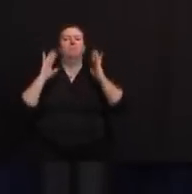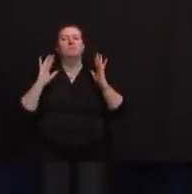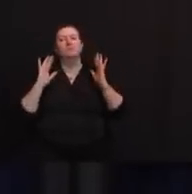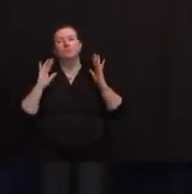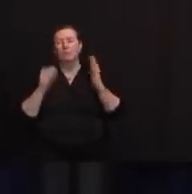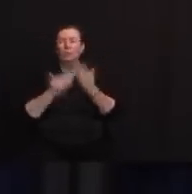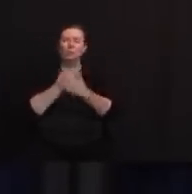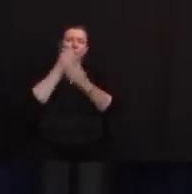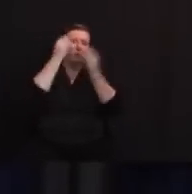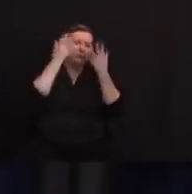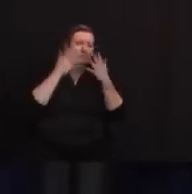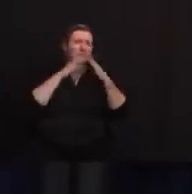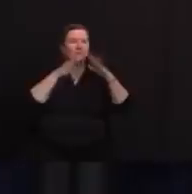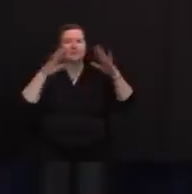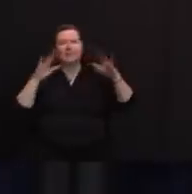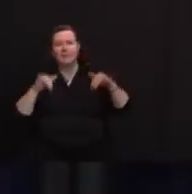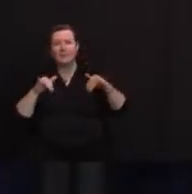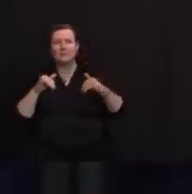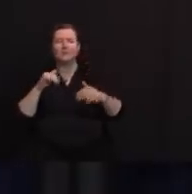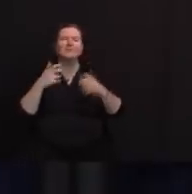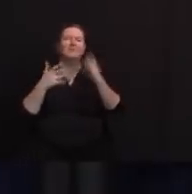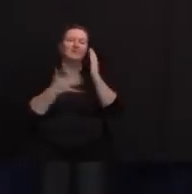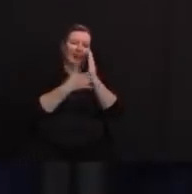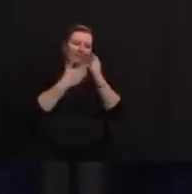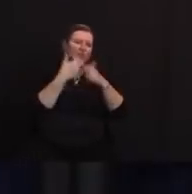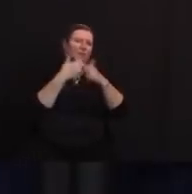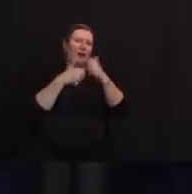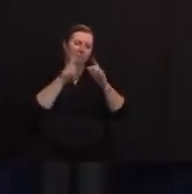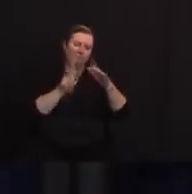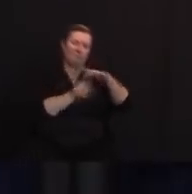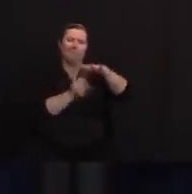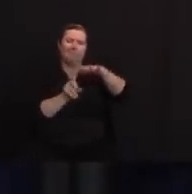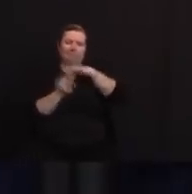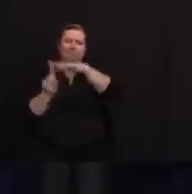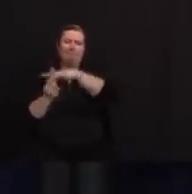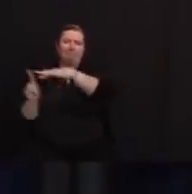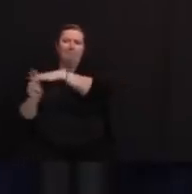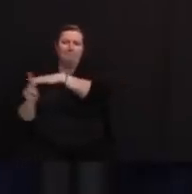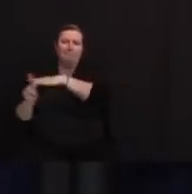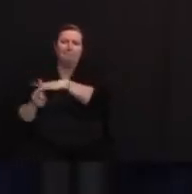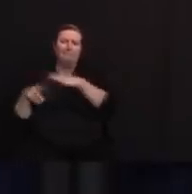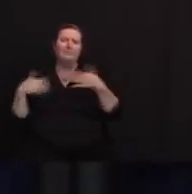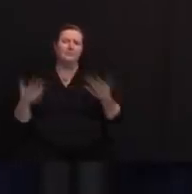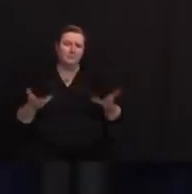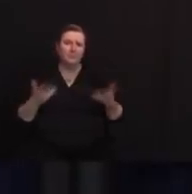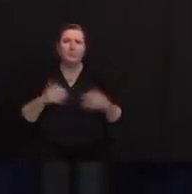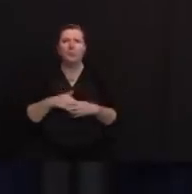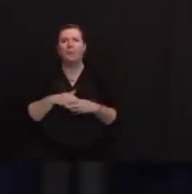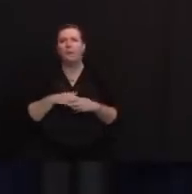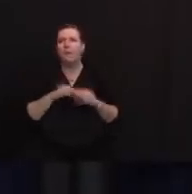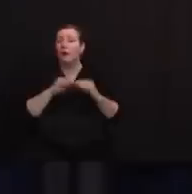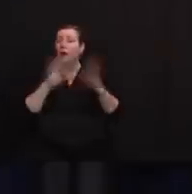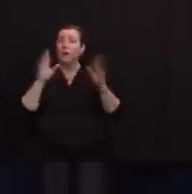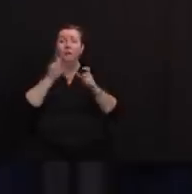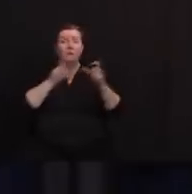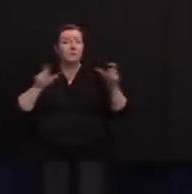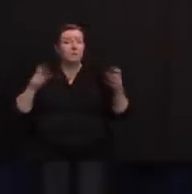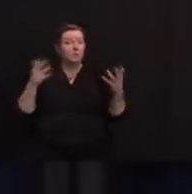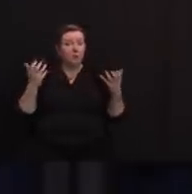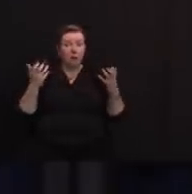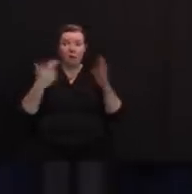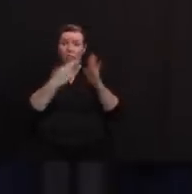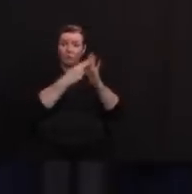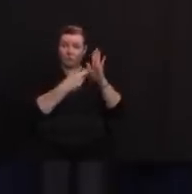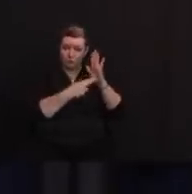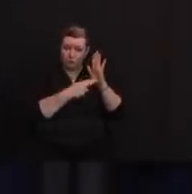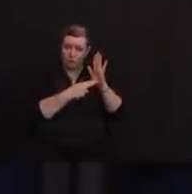technical issues arise that need to be addressed. But as the governor pointed out, it is clear that people are registering in very